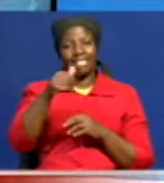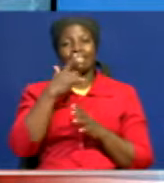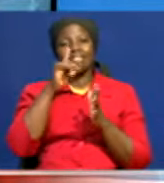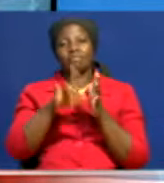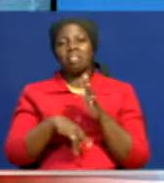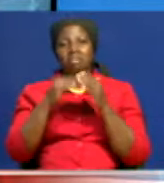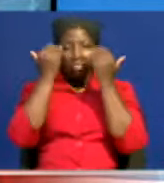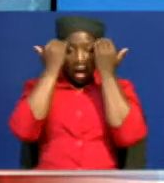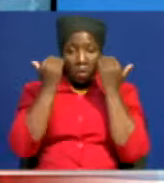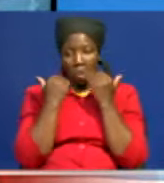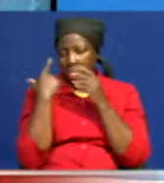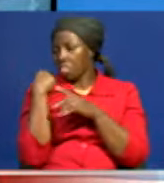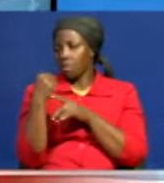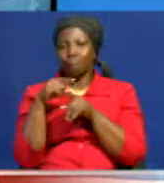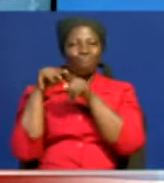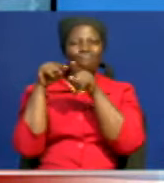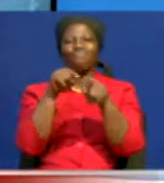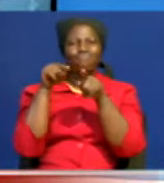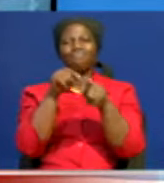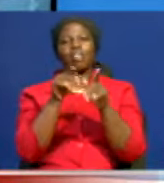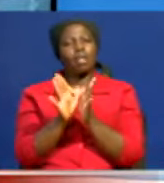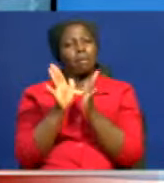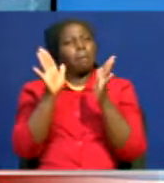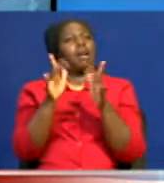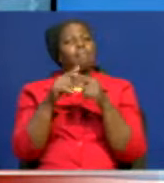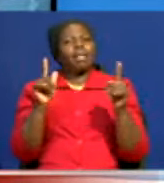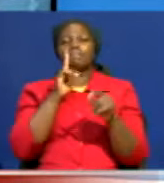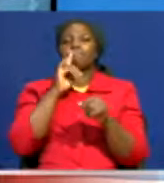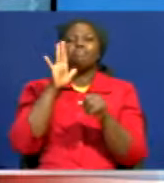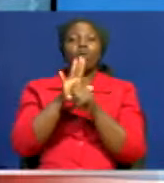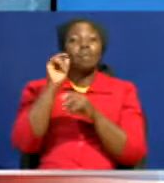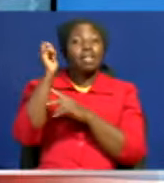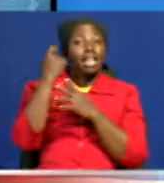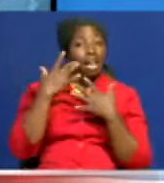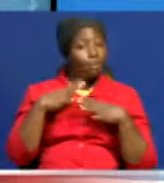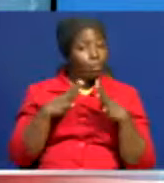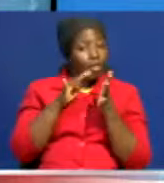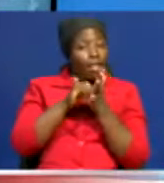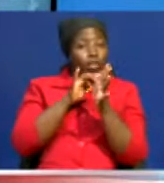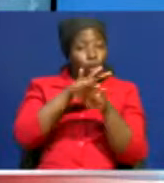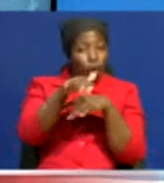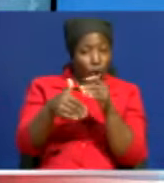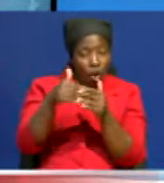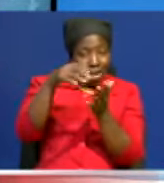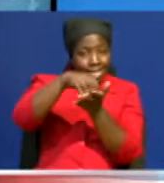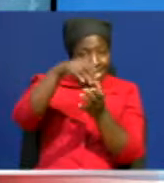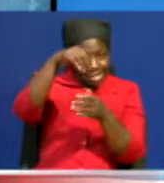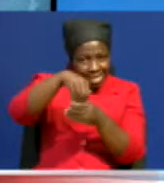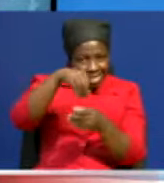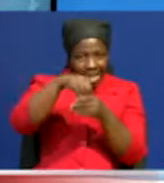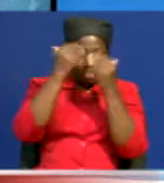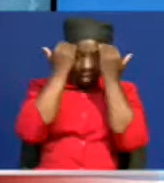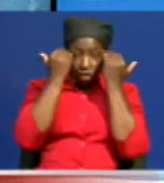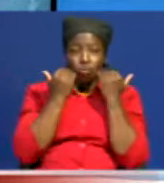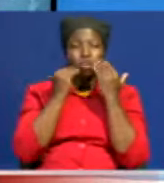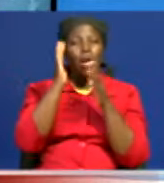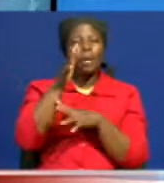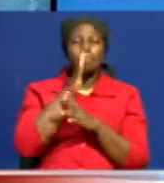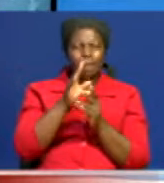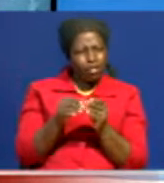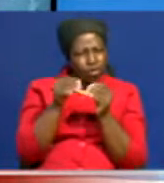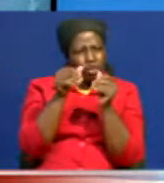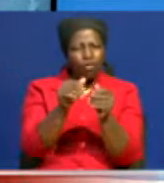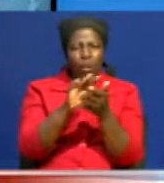ikikosolewa na kukashifiwa vikali na umma, lakini akahakikishia Wakenya kuwa kesi zote zilizoko mahakamani zitashughulikiwa